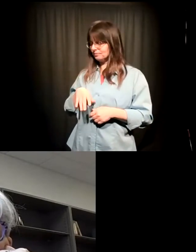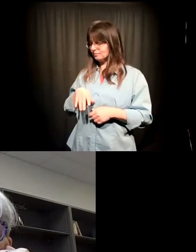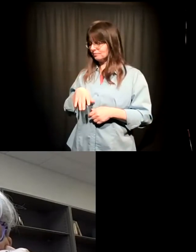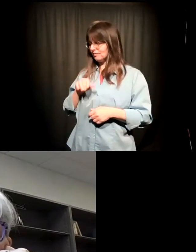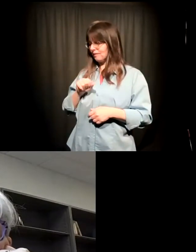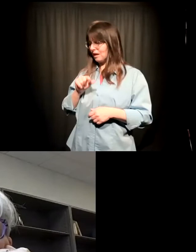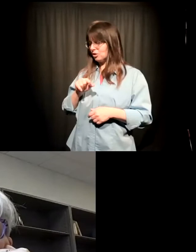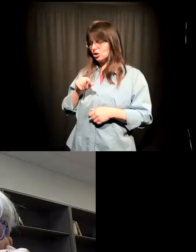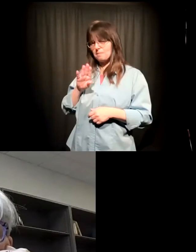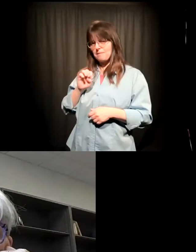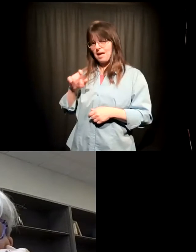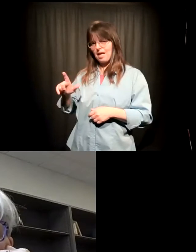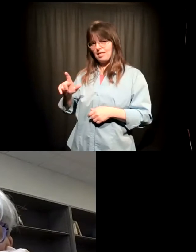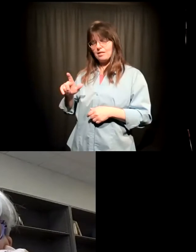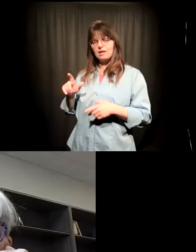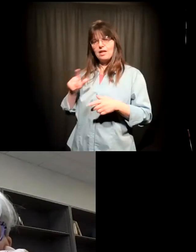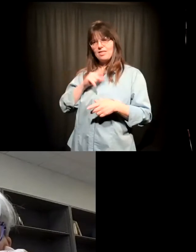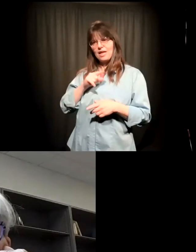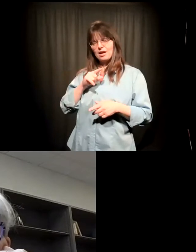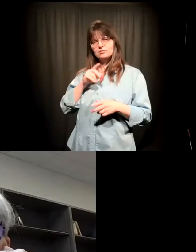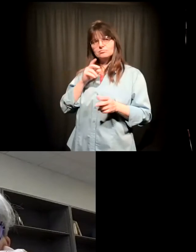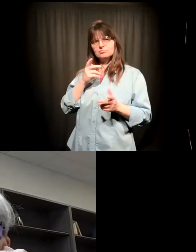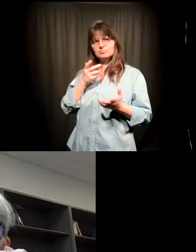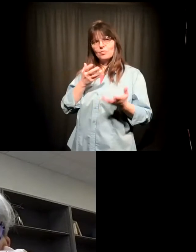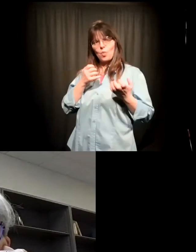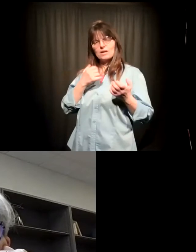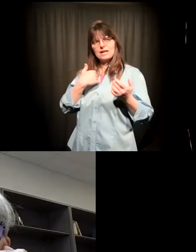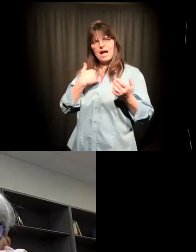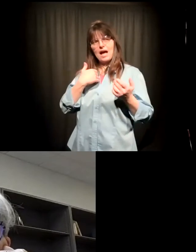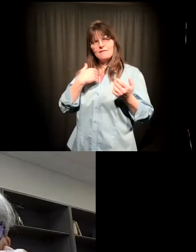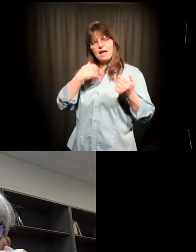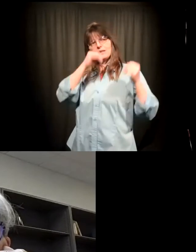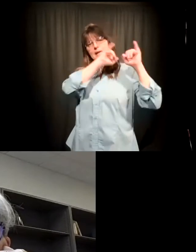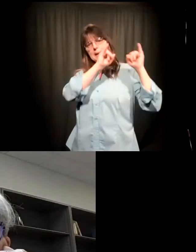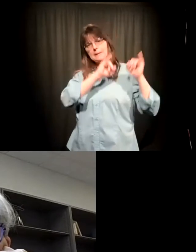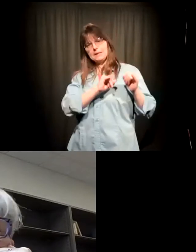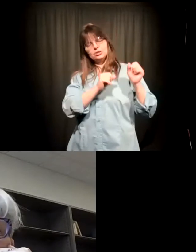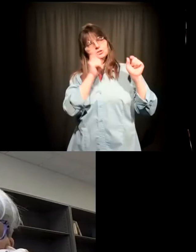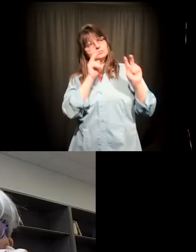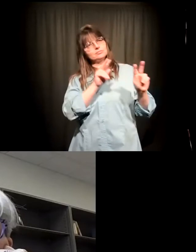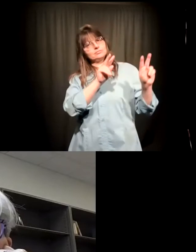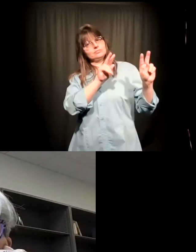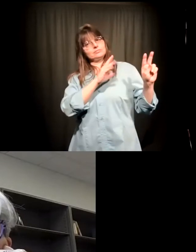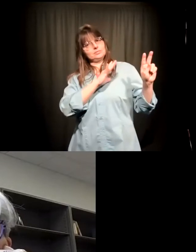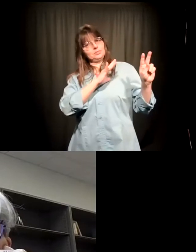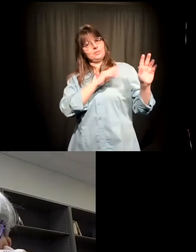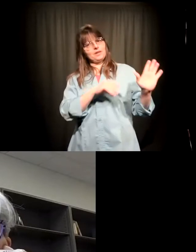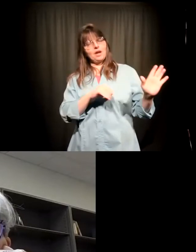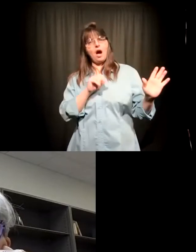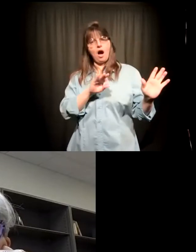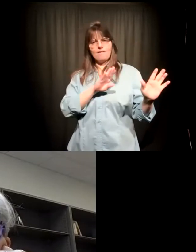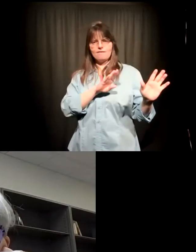dedicated to preserving a particular image of Bell, and that image has come under attack, not under attack, but it's